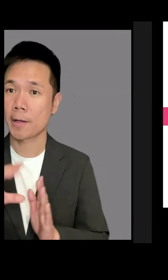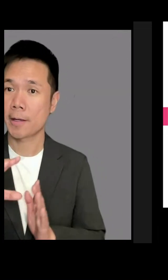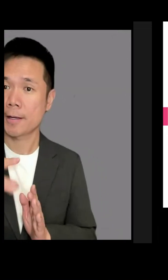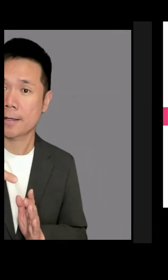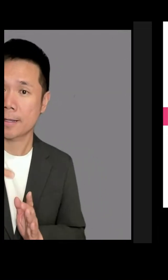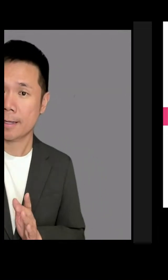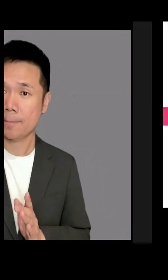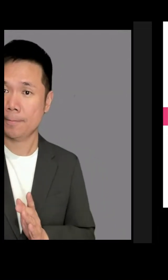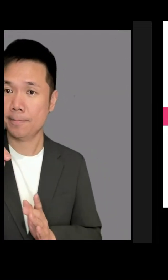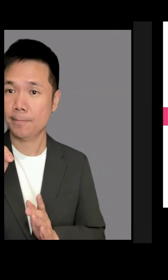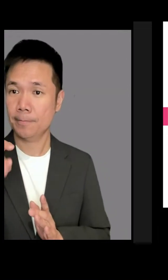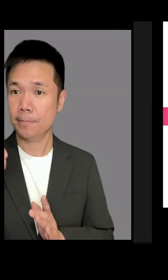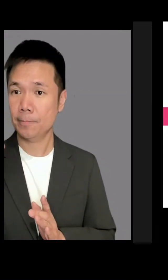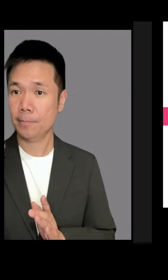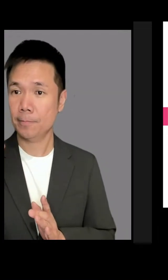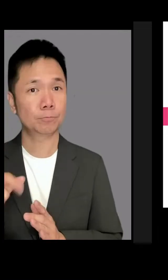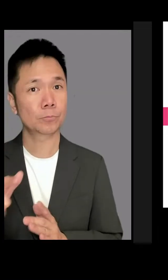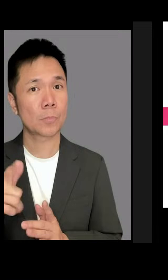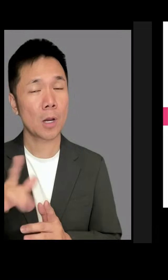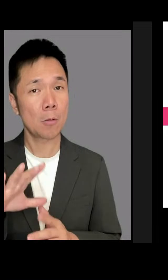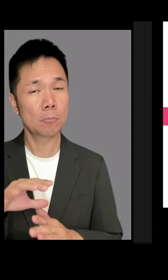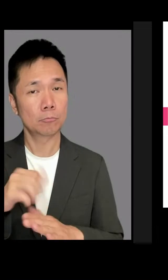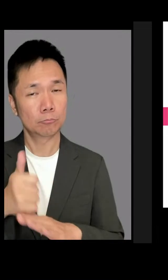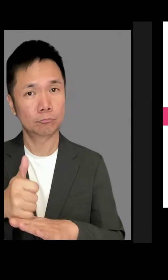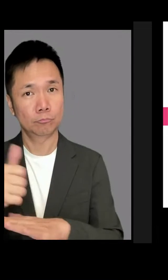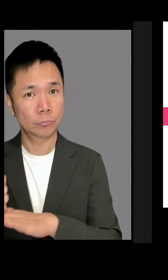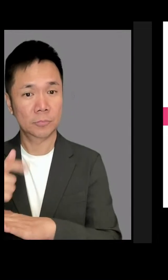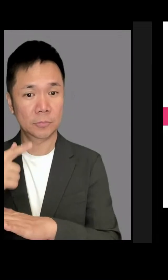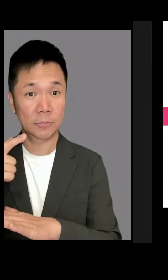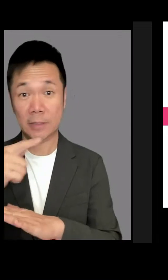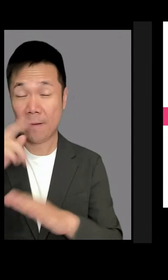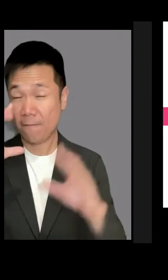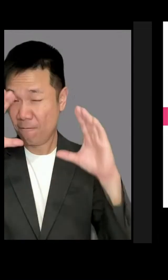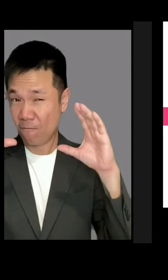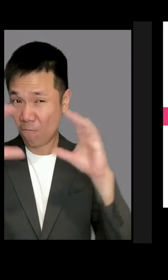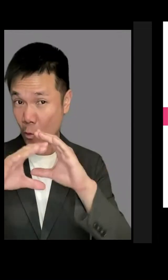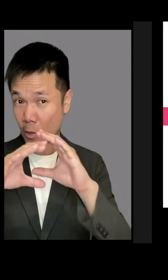There are additional settings as well, including a focus mode